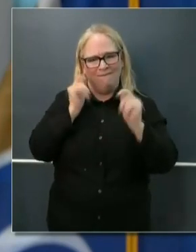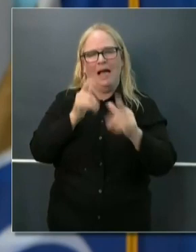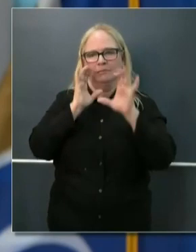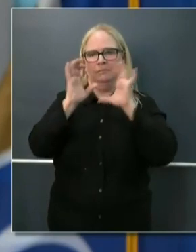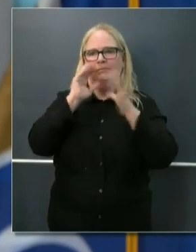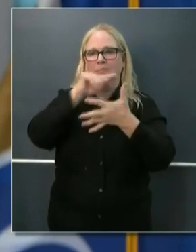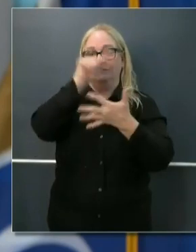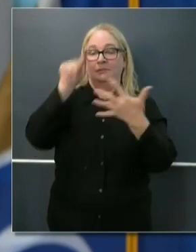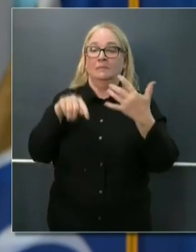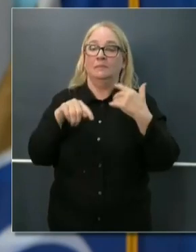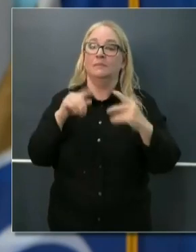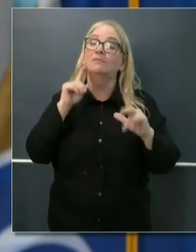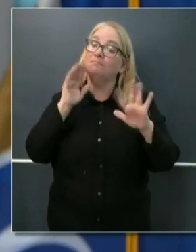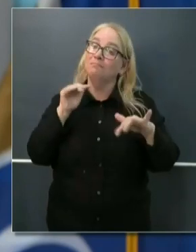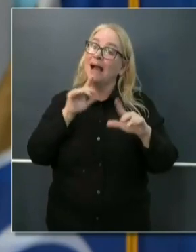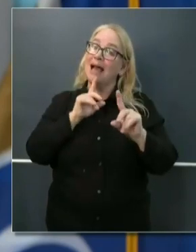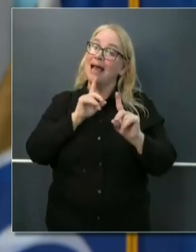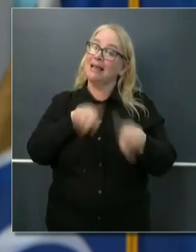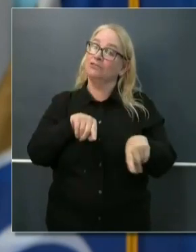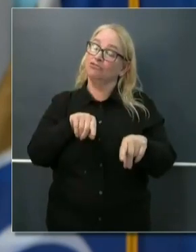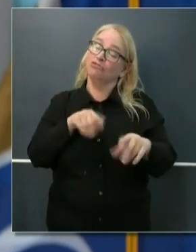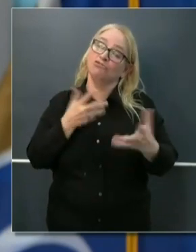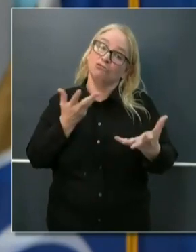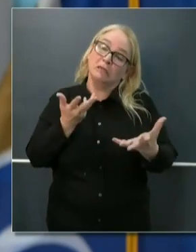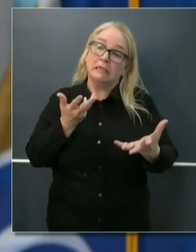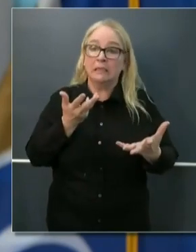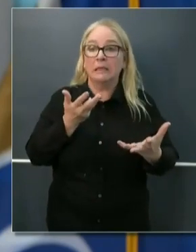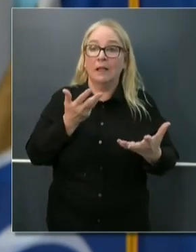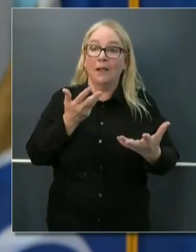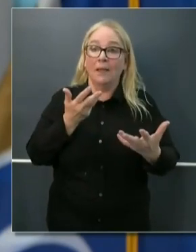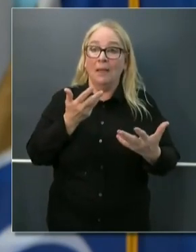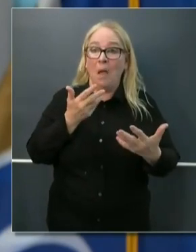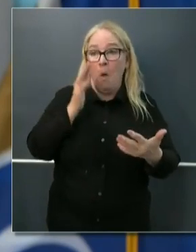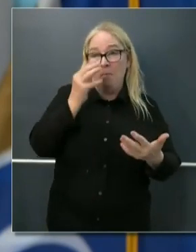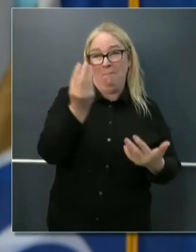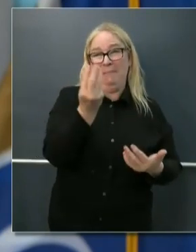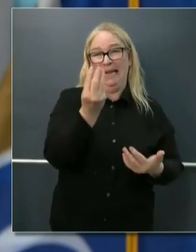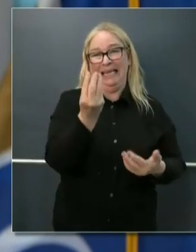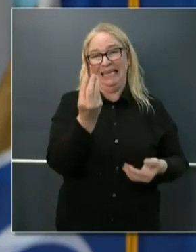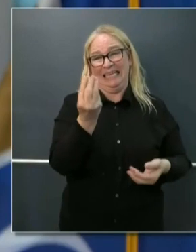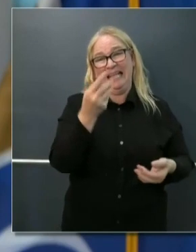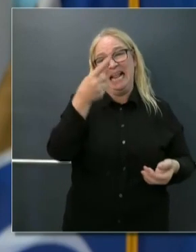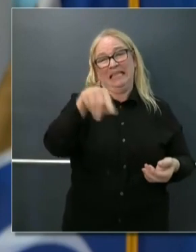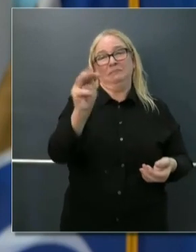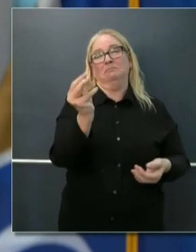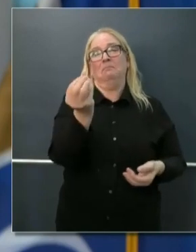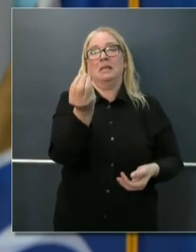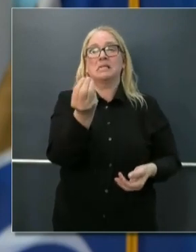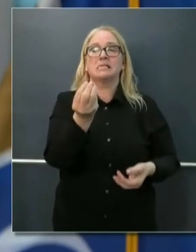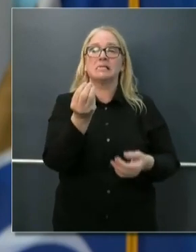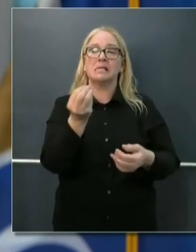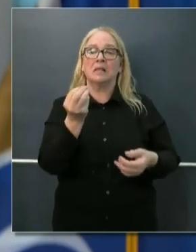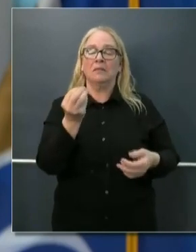anticipate we'll be answering that question, I hope, as early as Monday of next week. Brody Levesque, LA Blade.